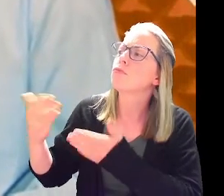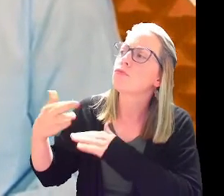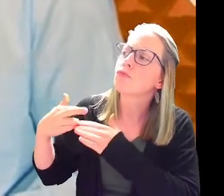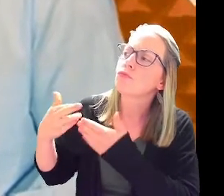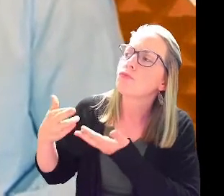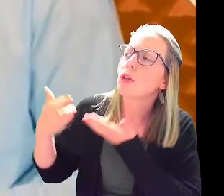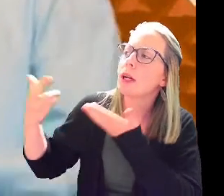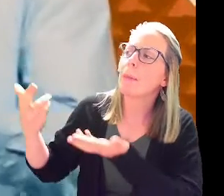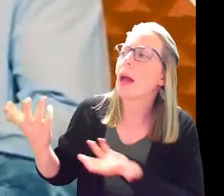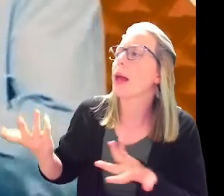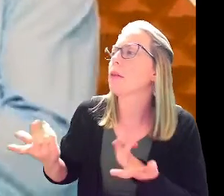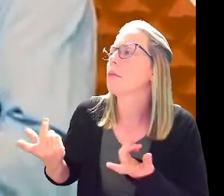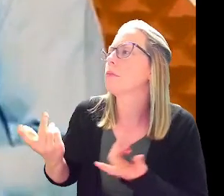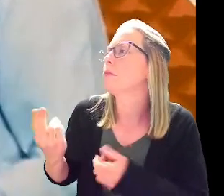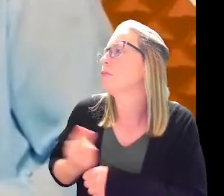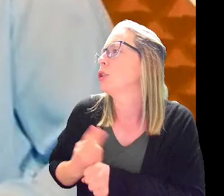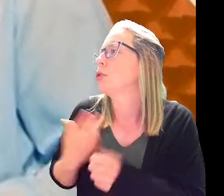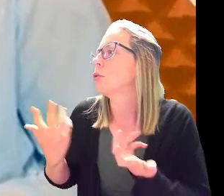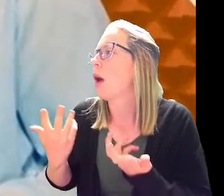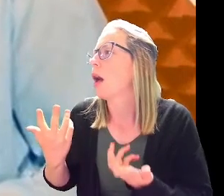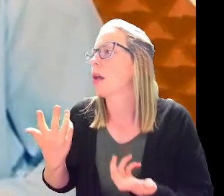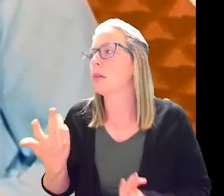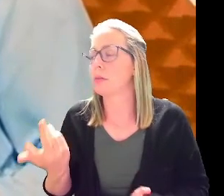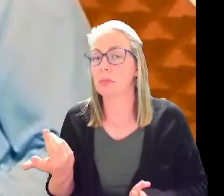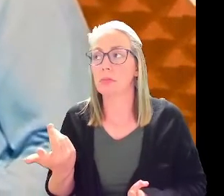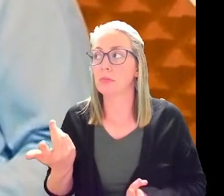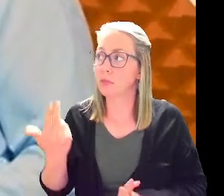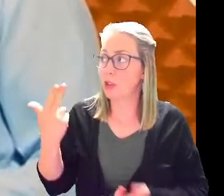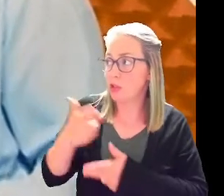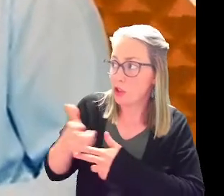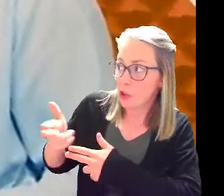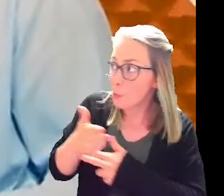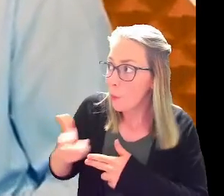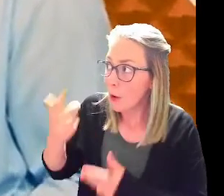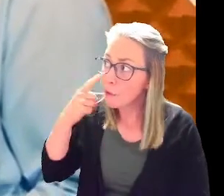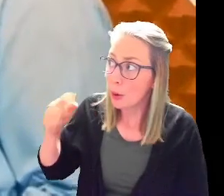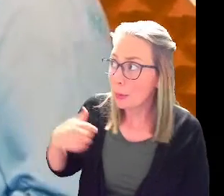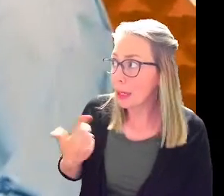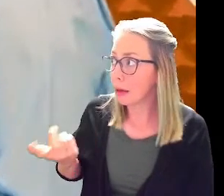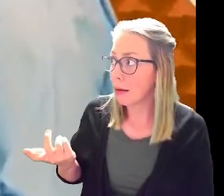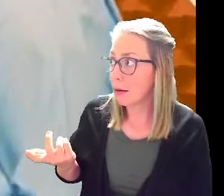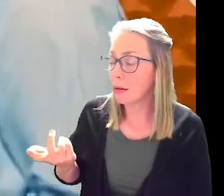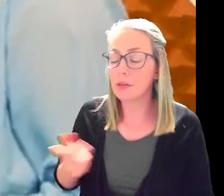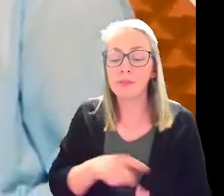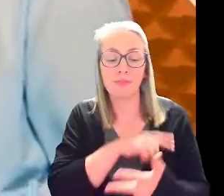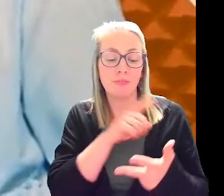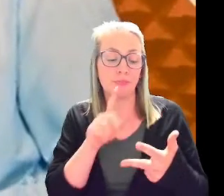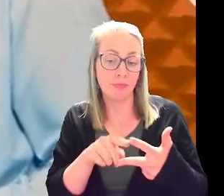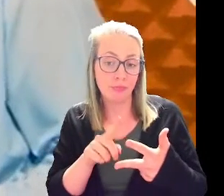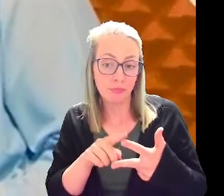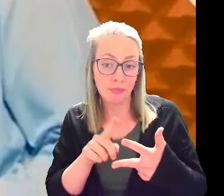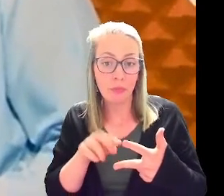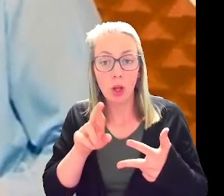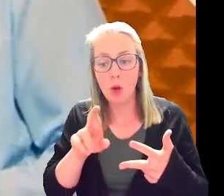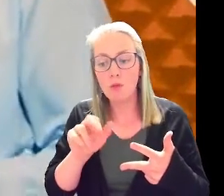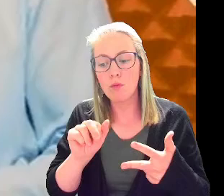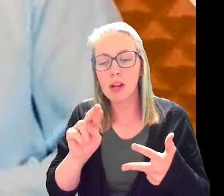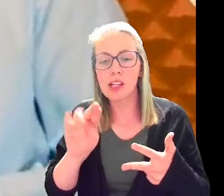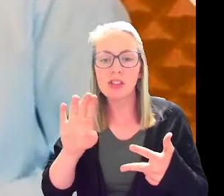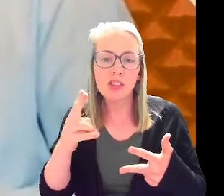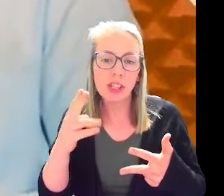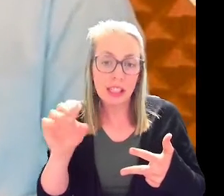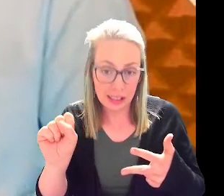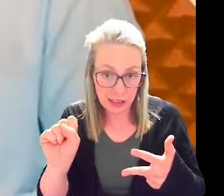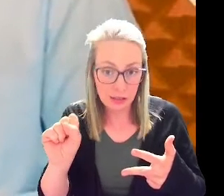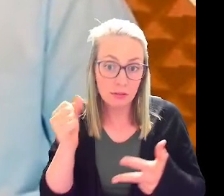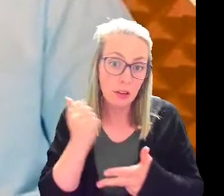on this? And would you just want to come and spray my fields for me? That's a possibility. Ranches might need your help because,